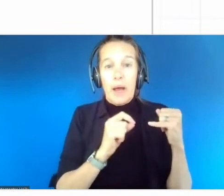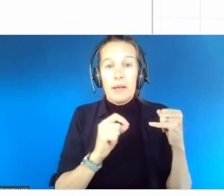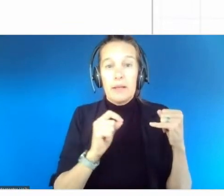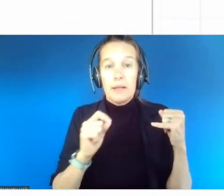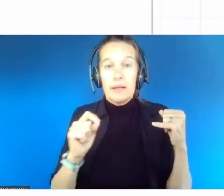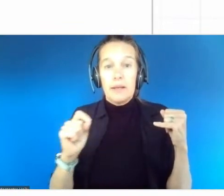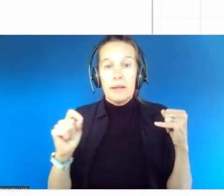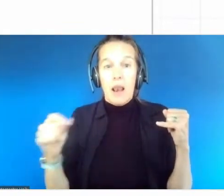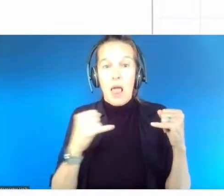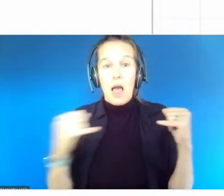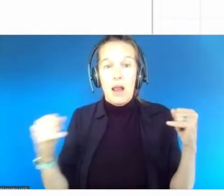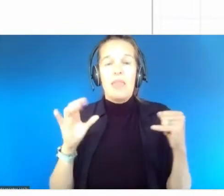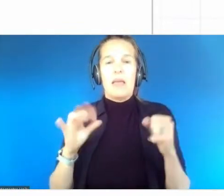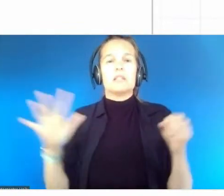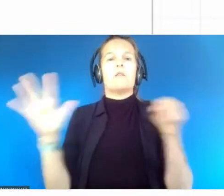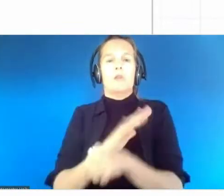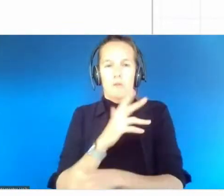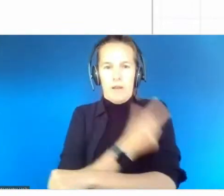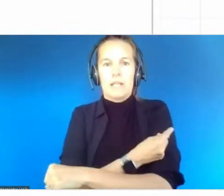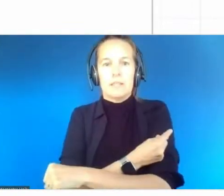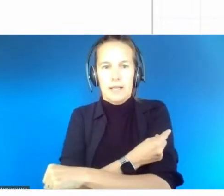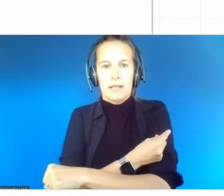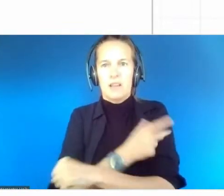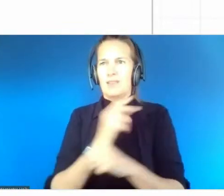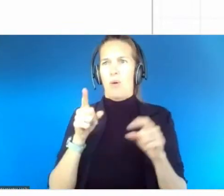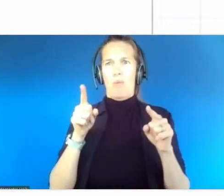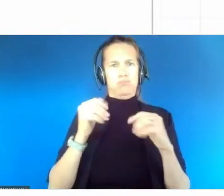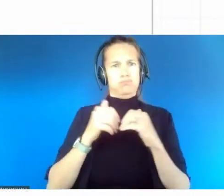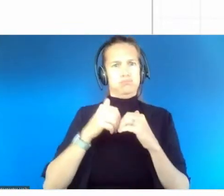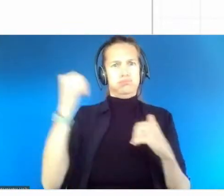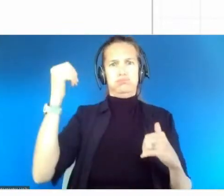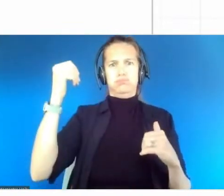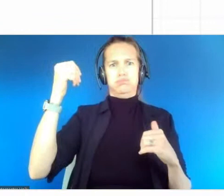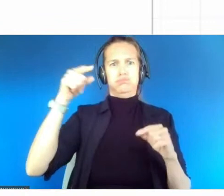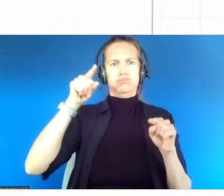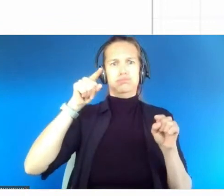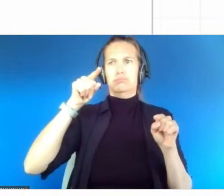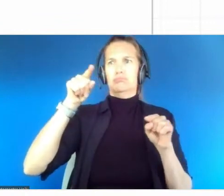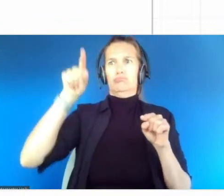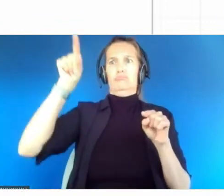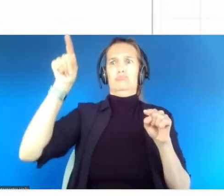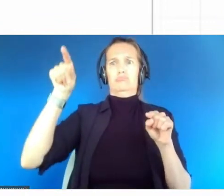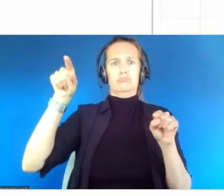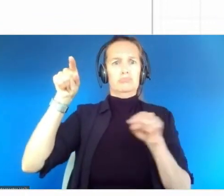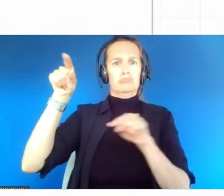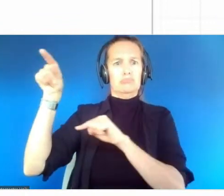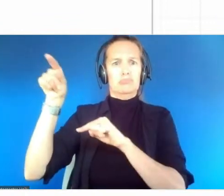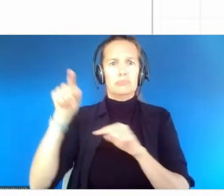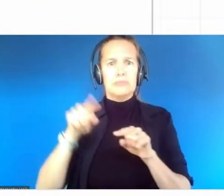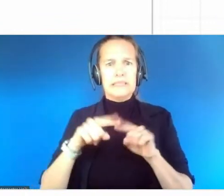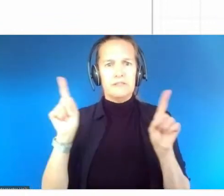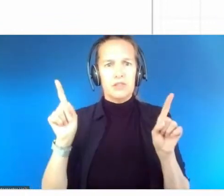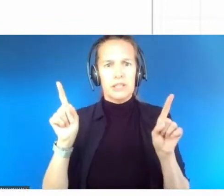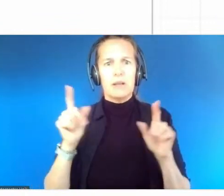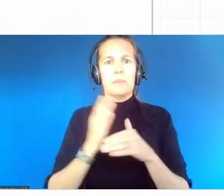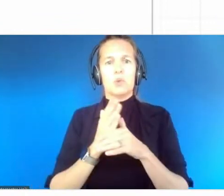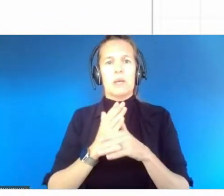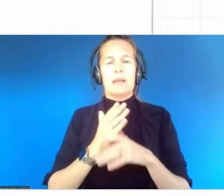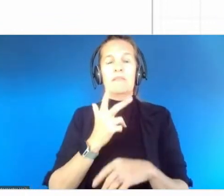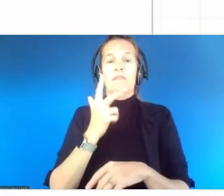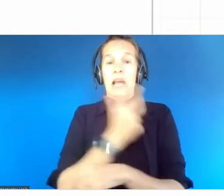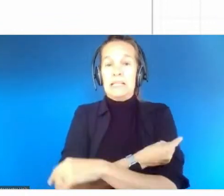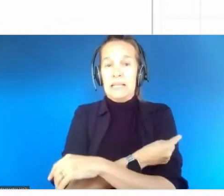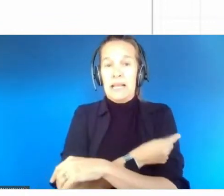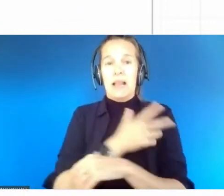completely vaccinated. So there's a huge disparity in terms of the numbers of people who are not vaccinated